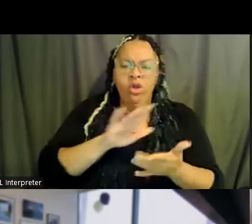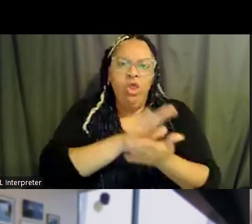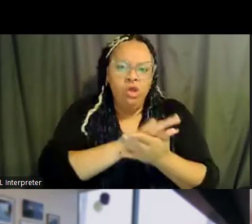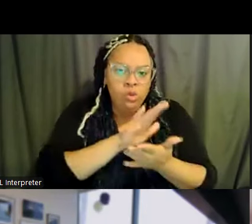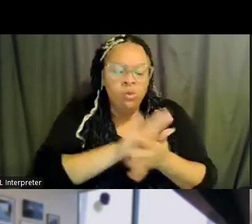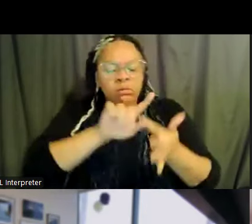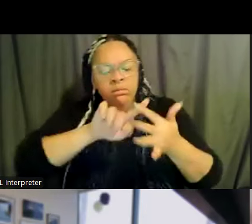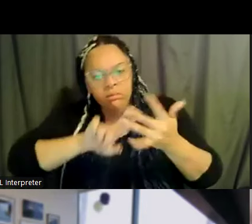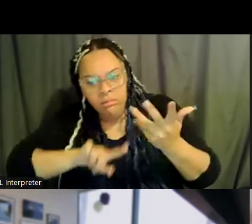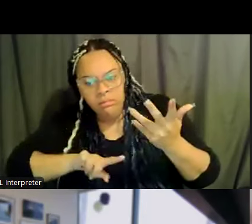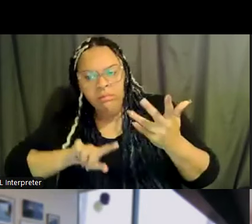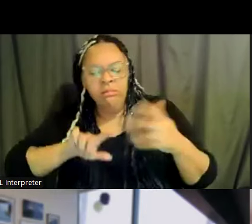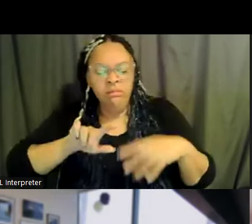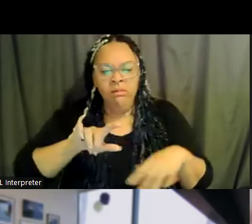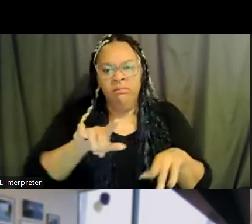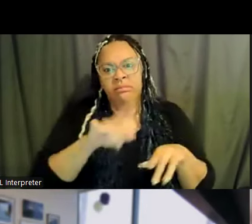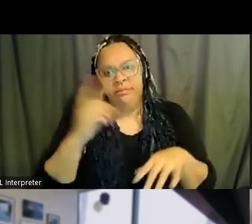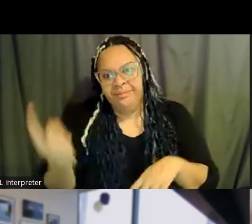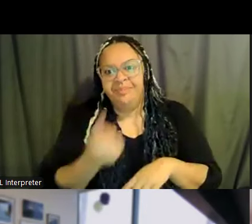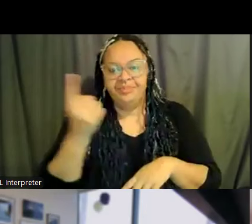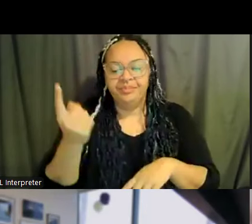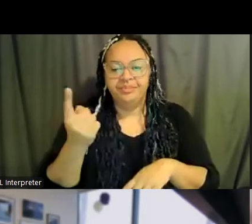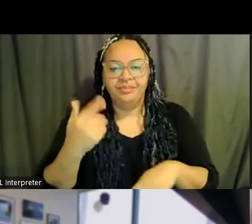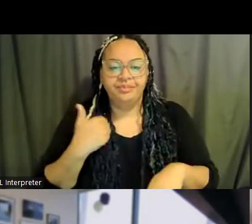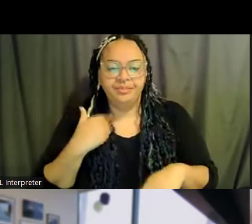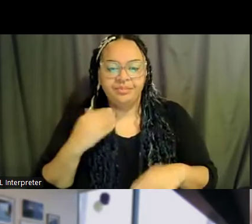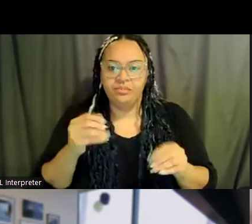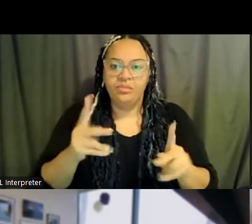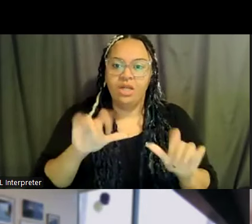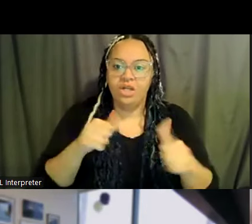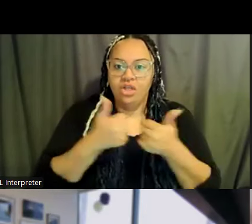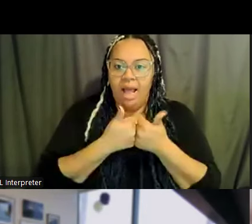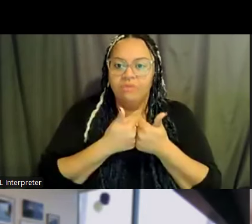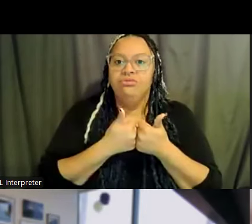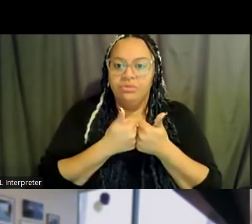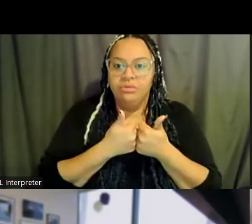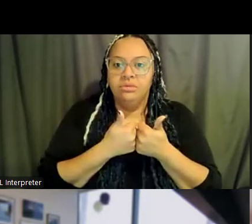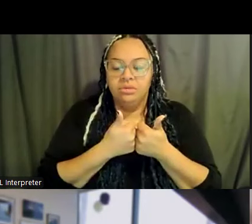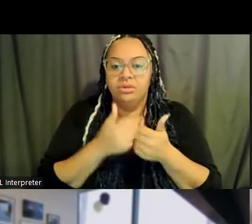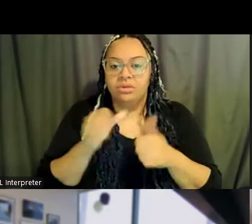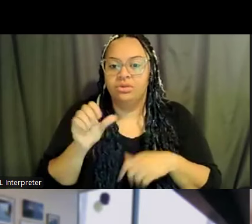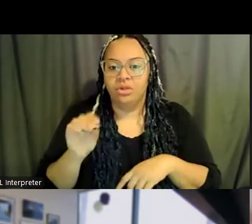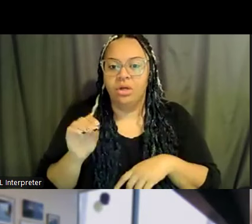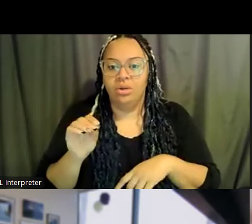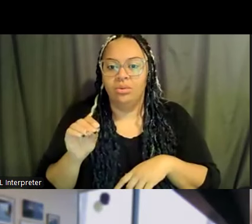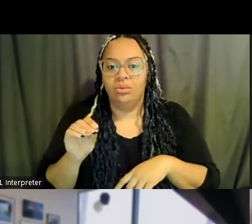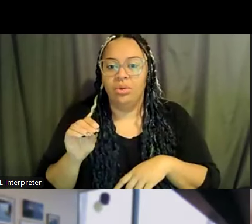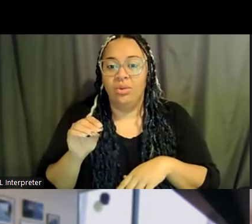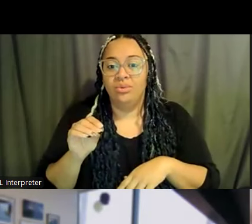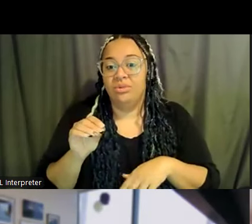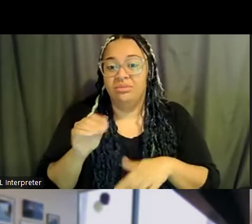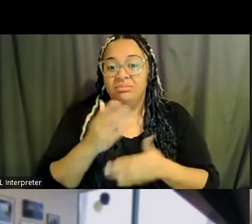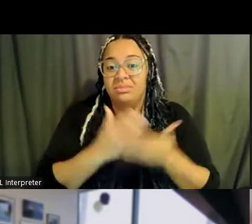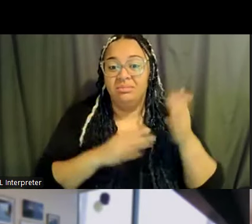whatnot. As always, there's, opportunities and challenges. And so those are some of the things that we